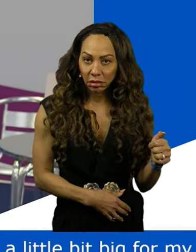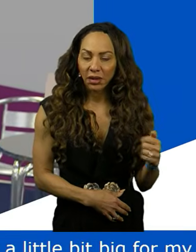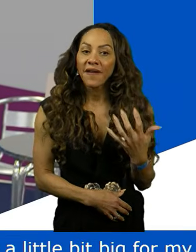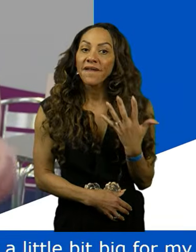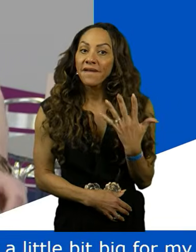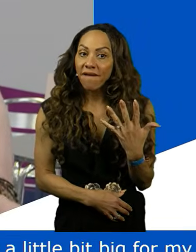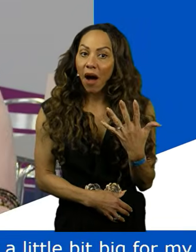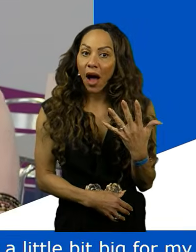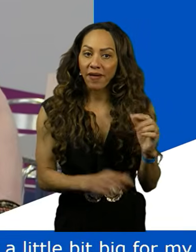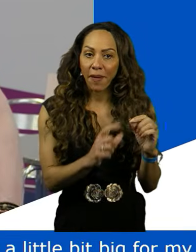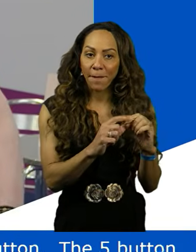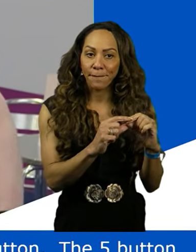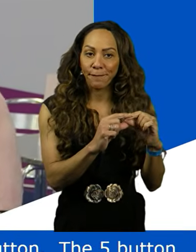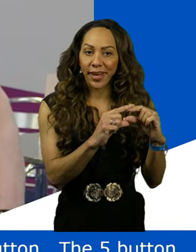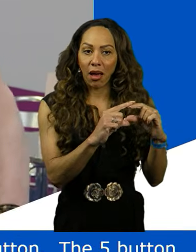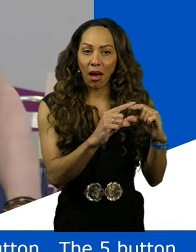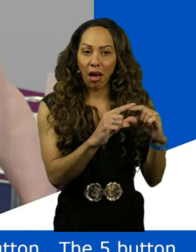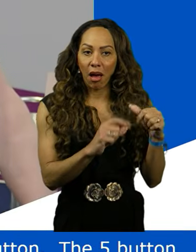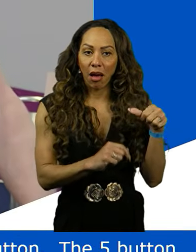to operate.